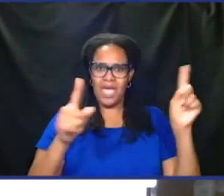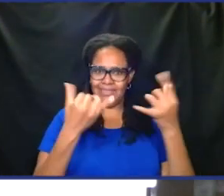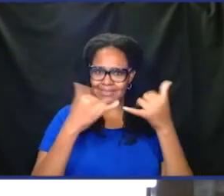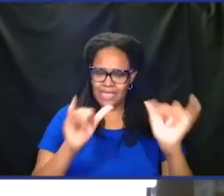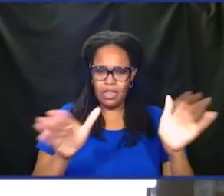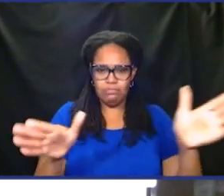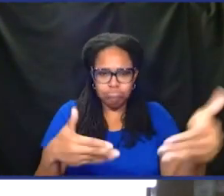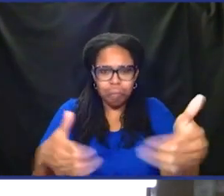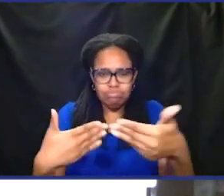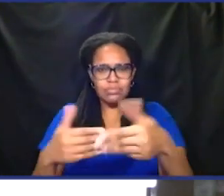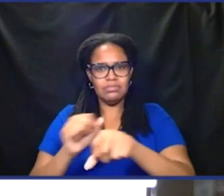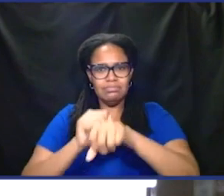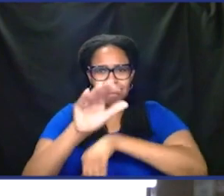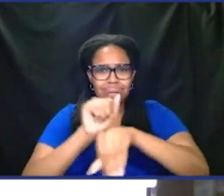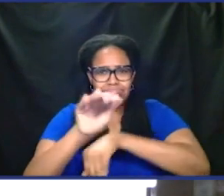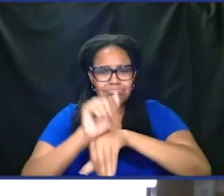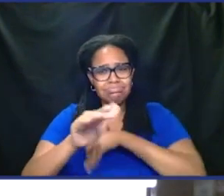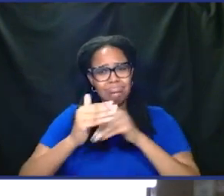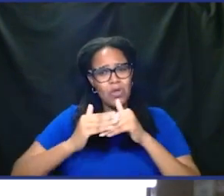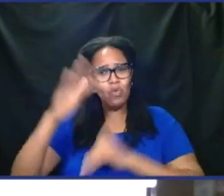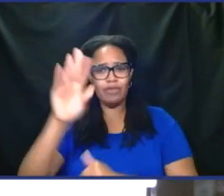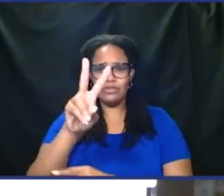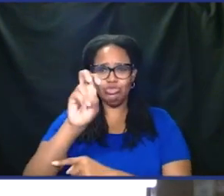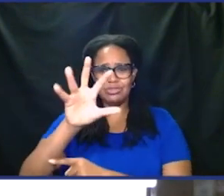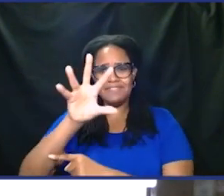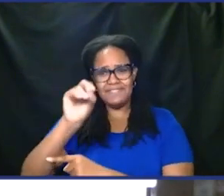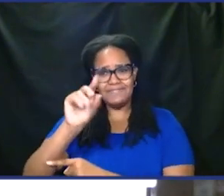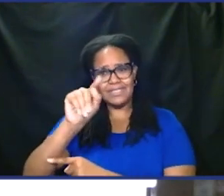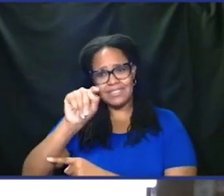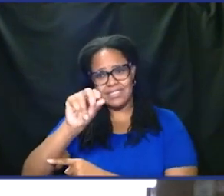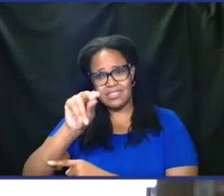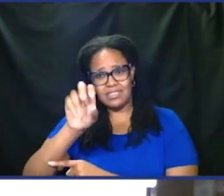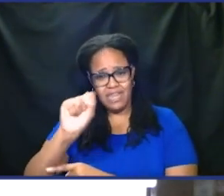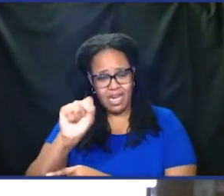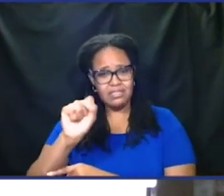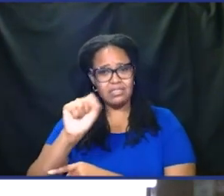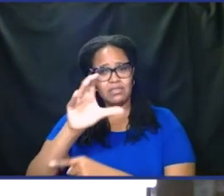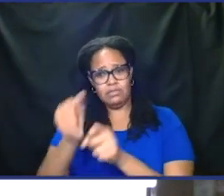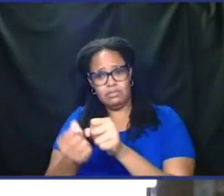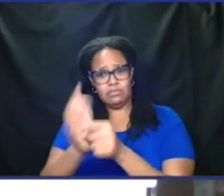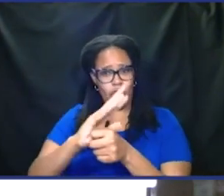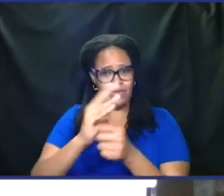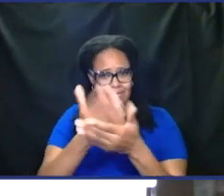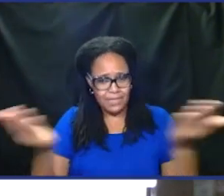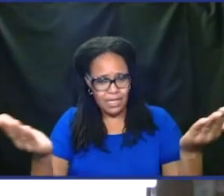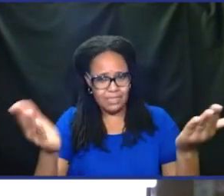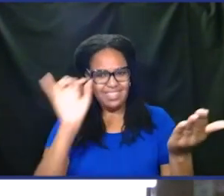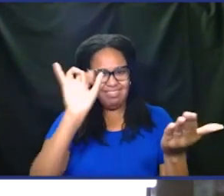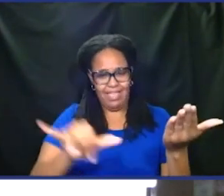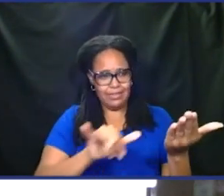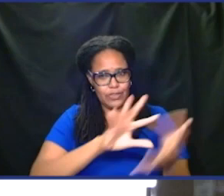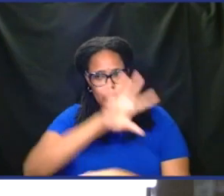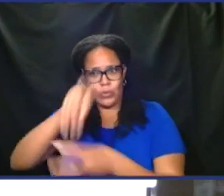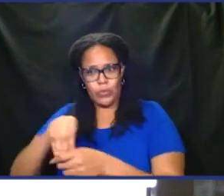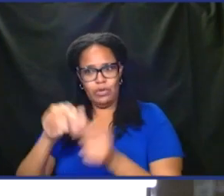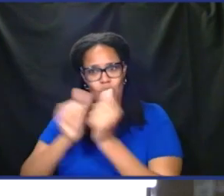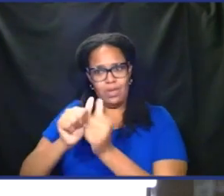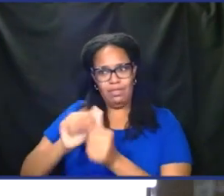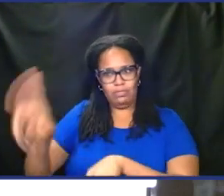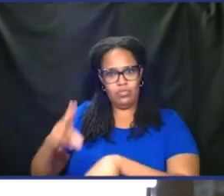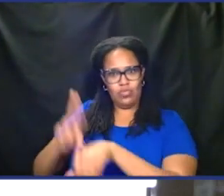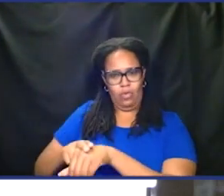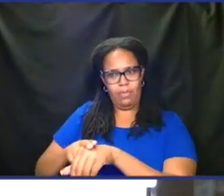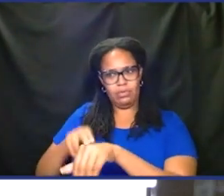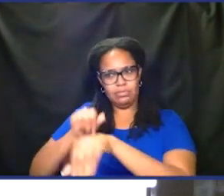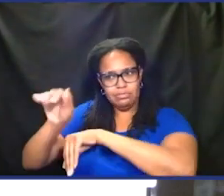than 250 tons of COVID supplies, and that's on top of their regular shipments of aid. Thousands